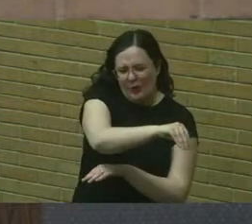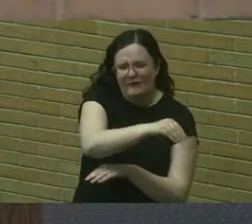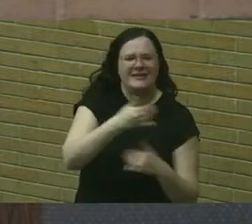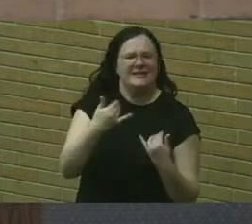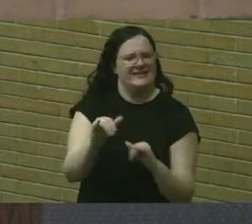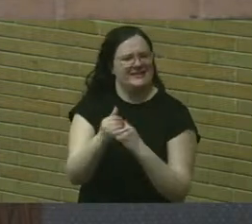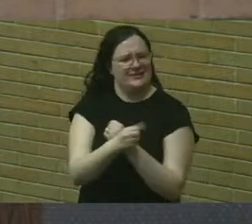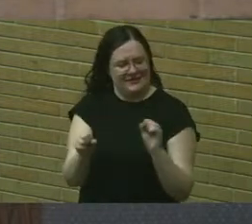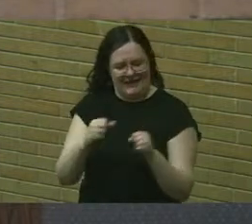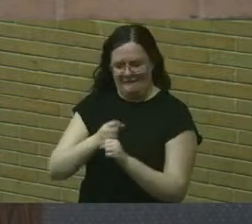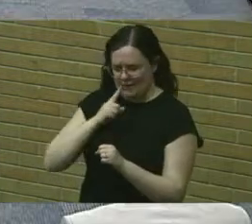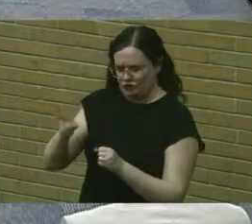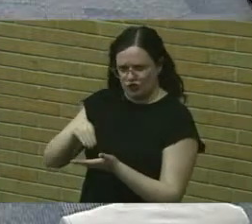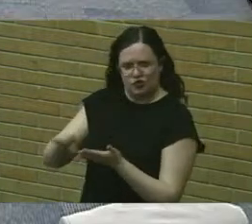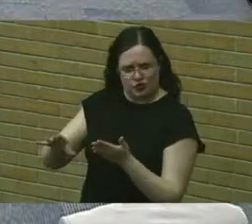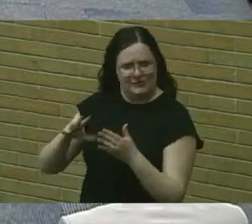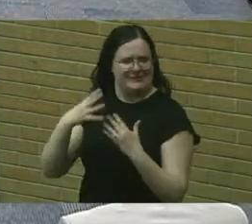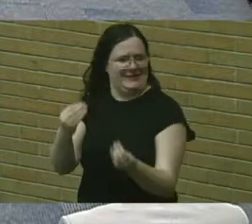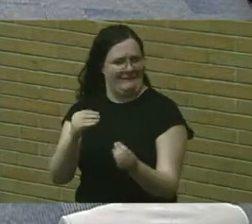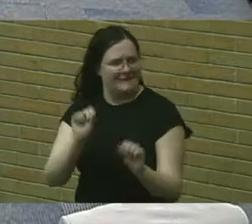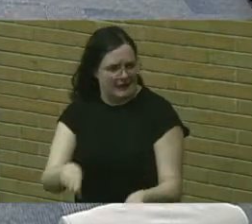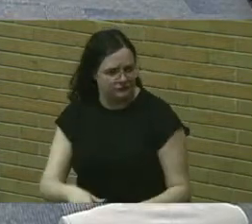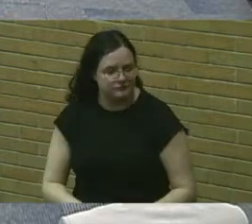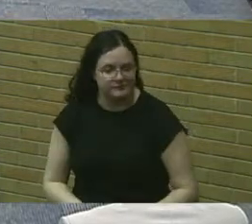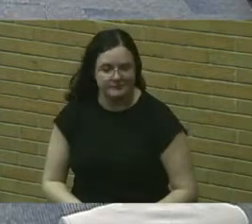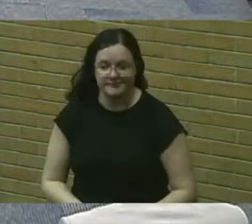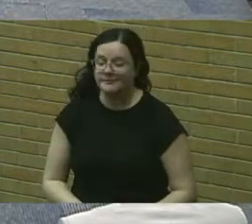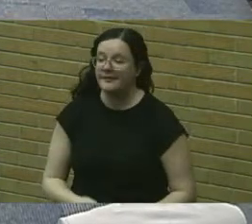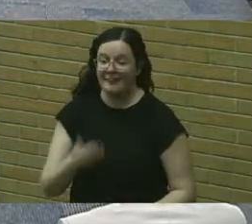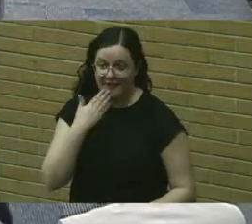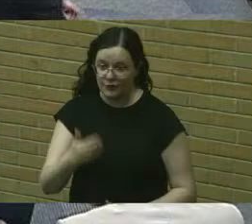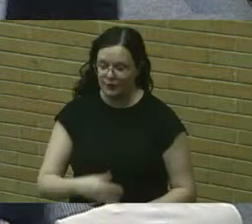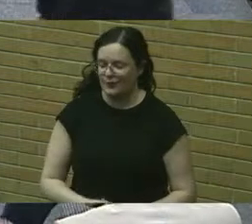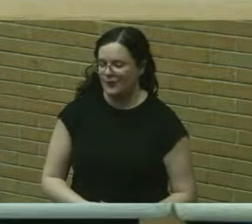to. Thanks. Thank you.